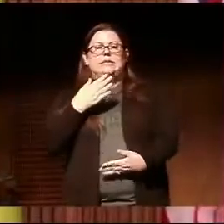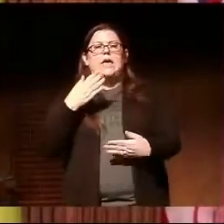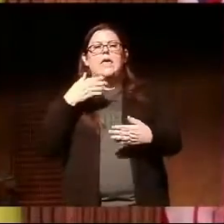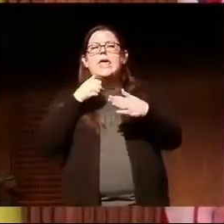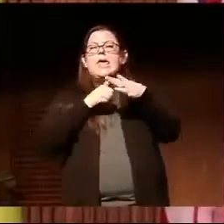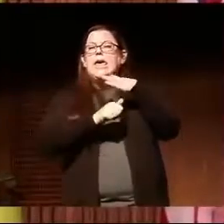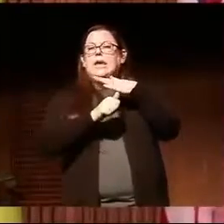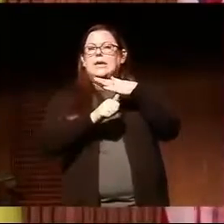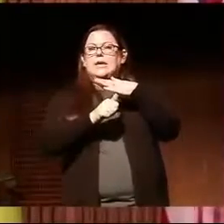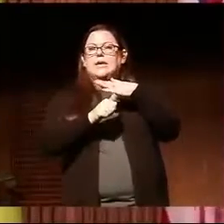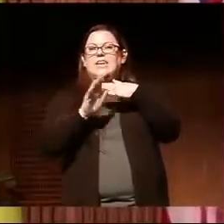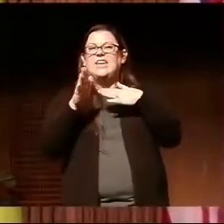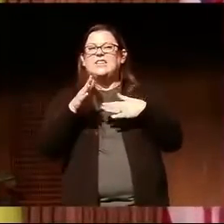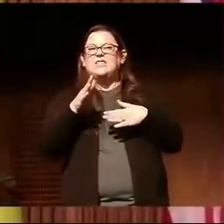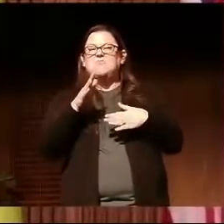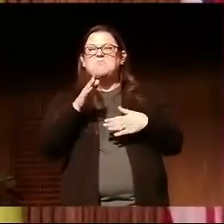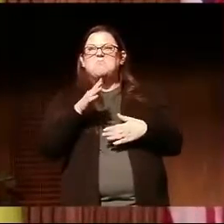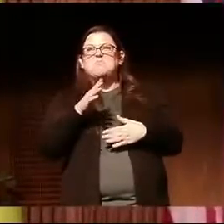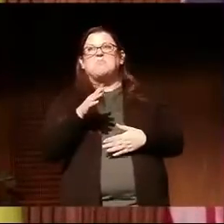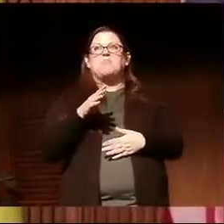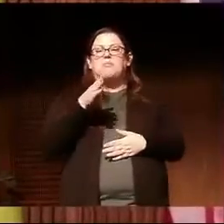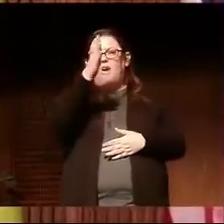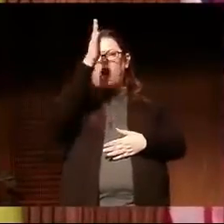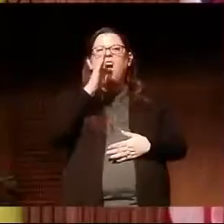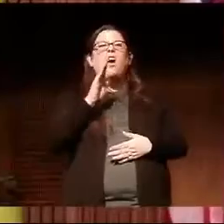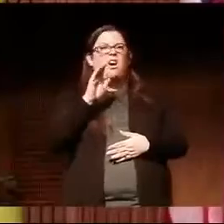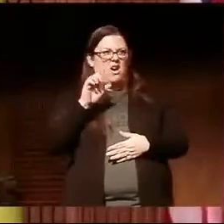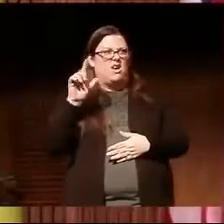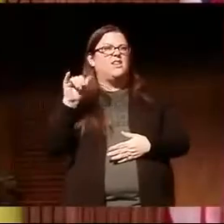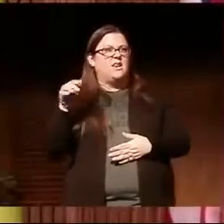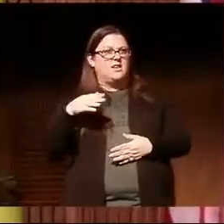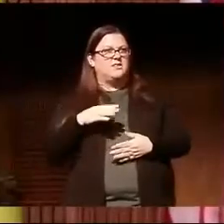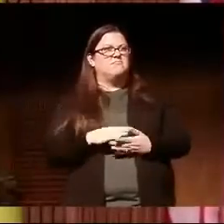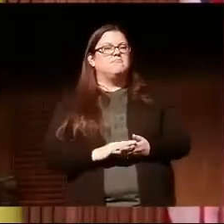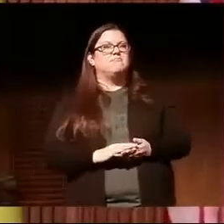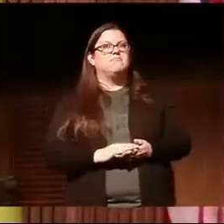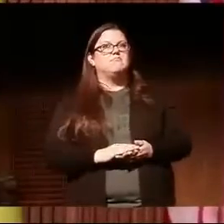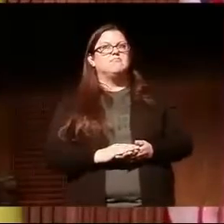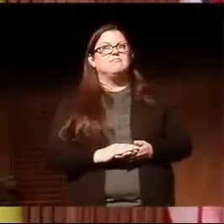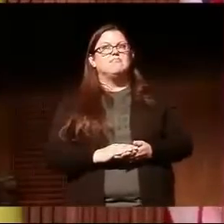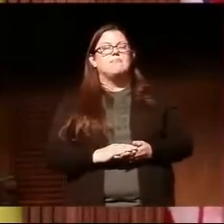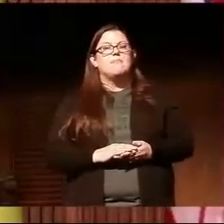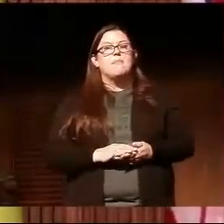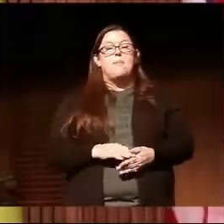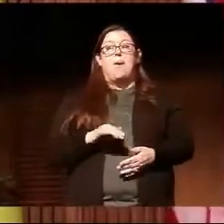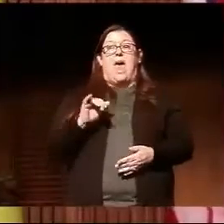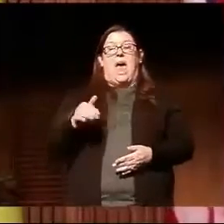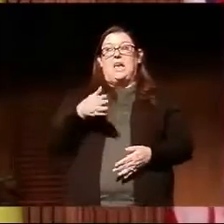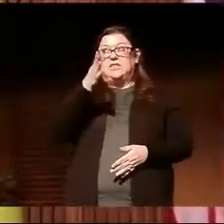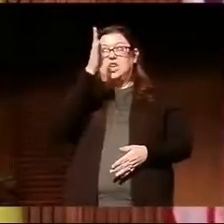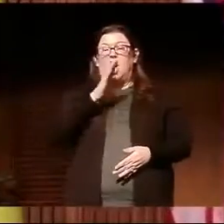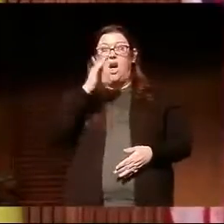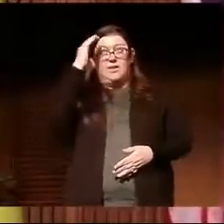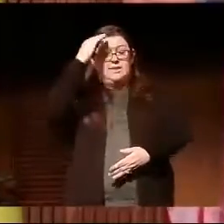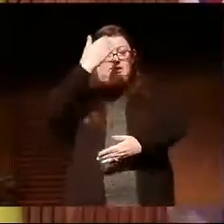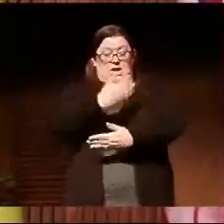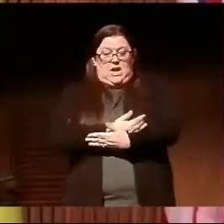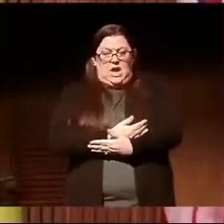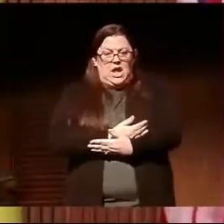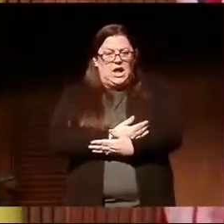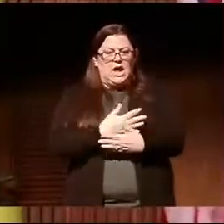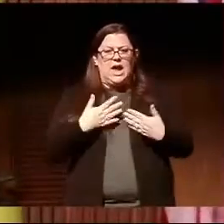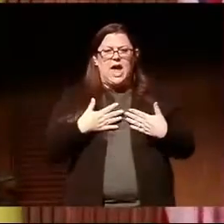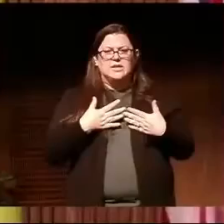with his human nature for a time. And as God, the Son no doubt has unlimited,